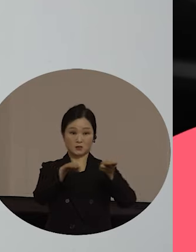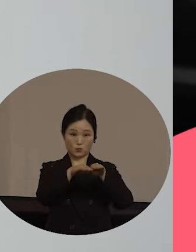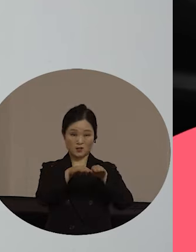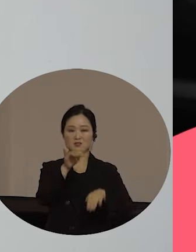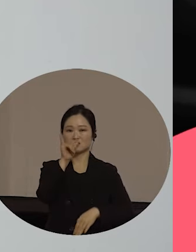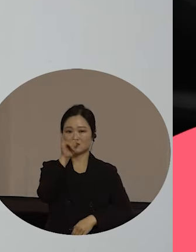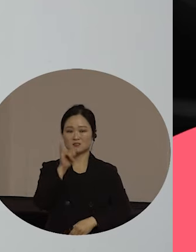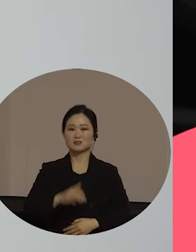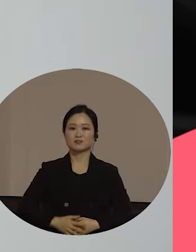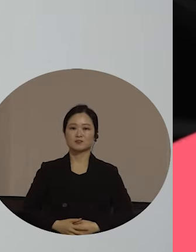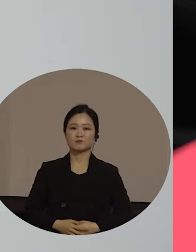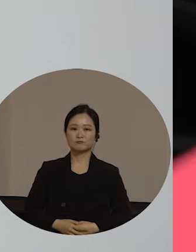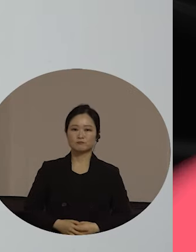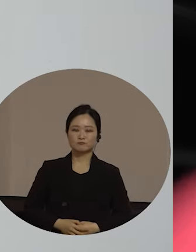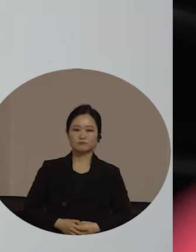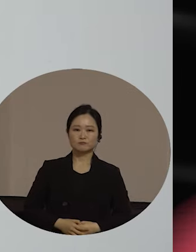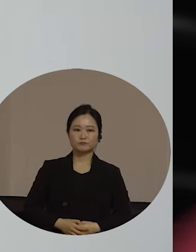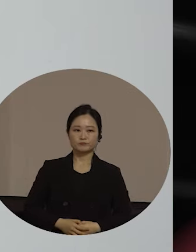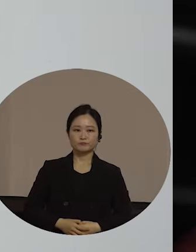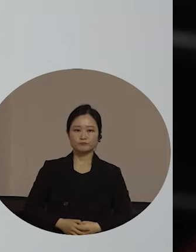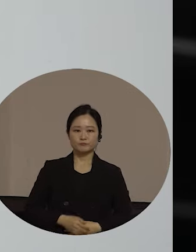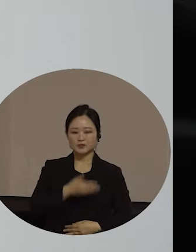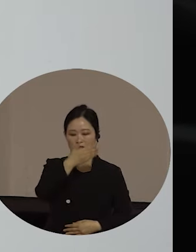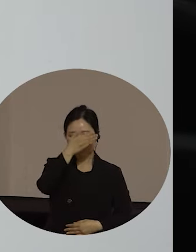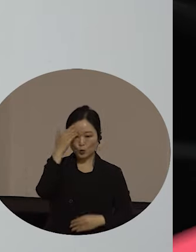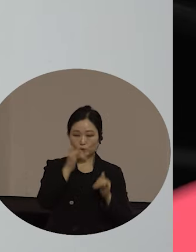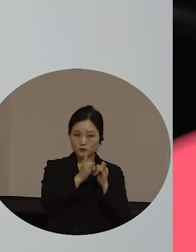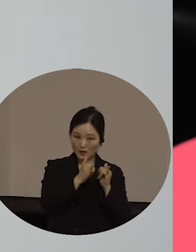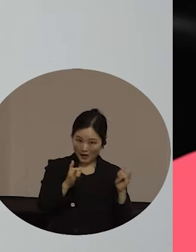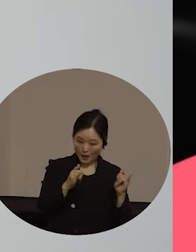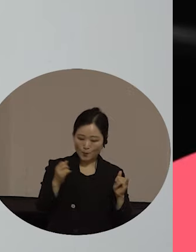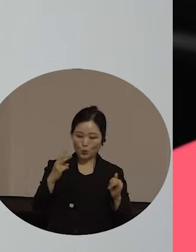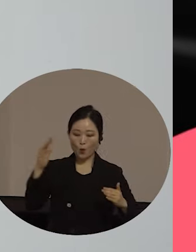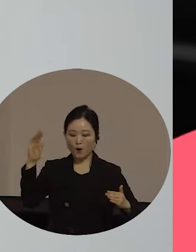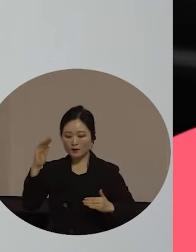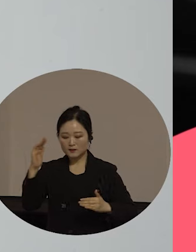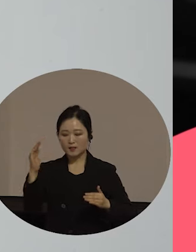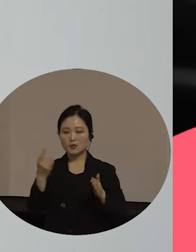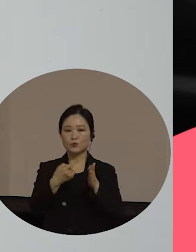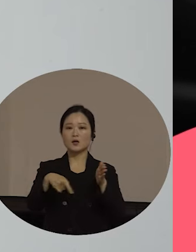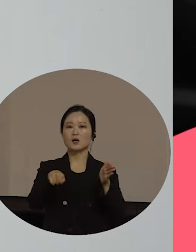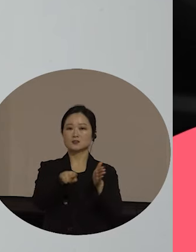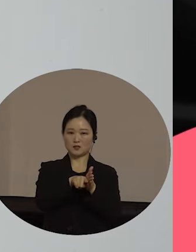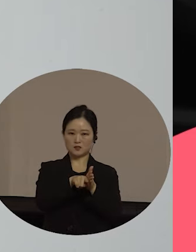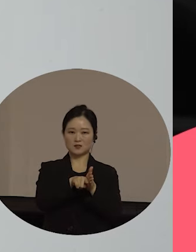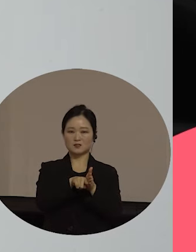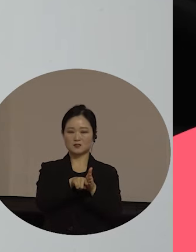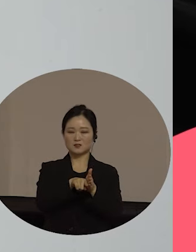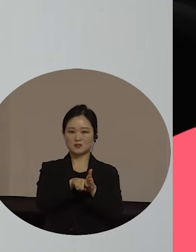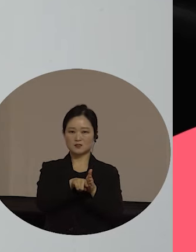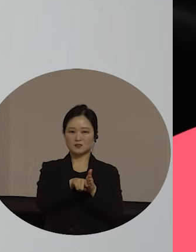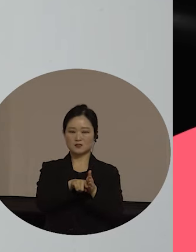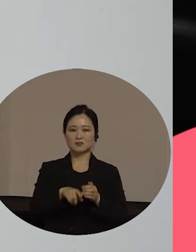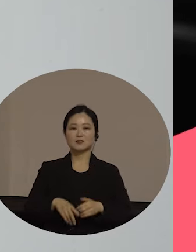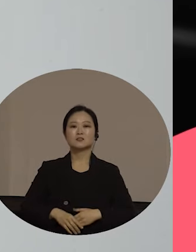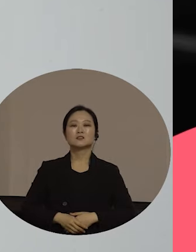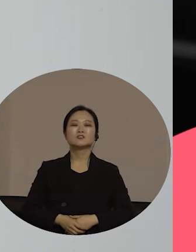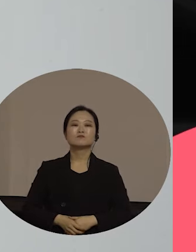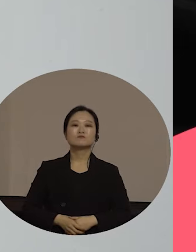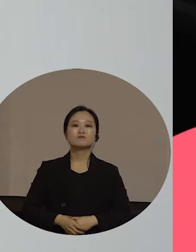give the youth of that the provinces to learn the that special ethnic